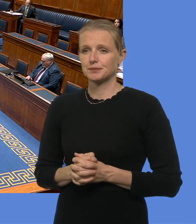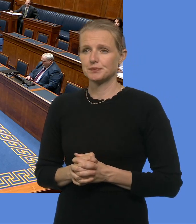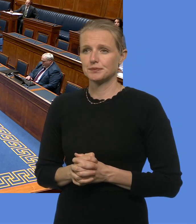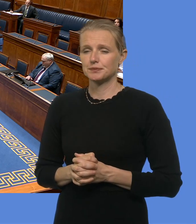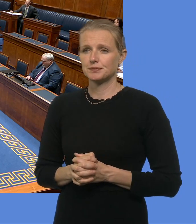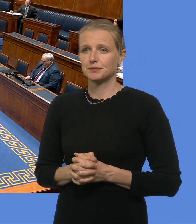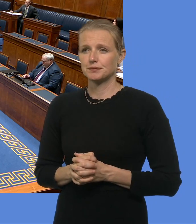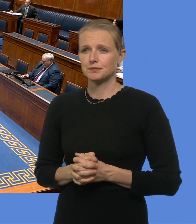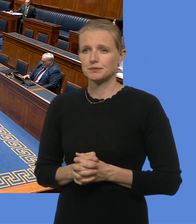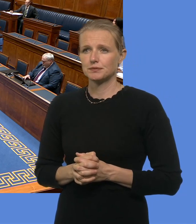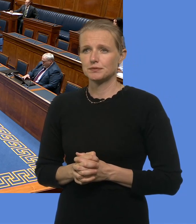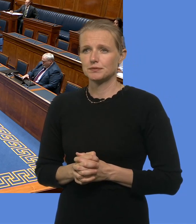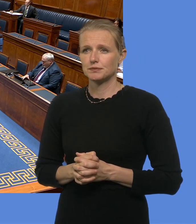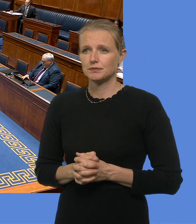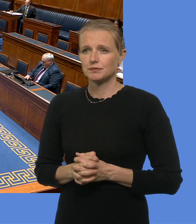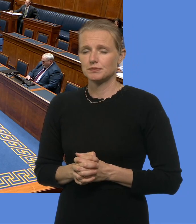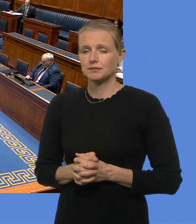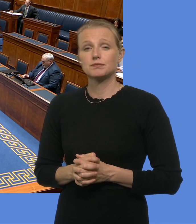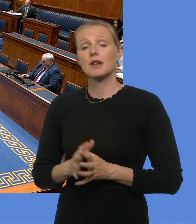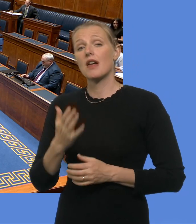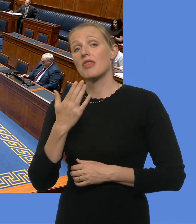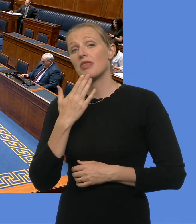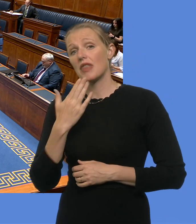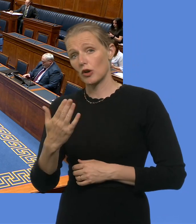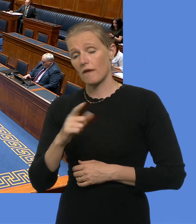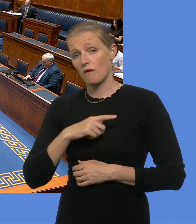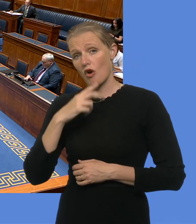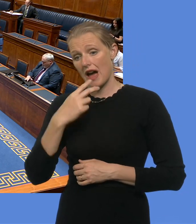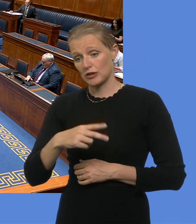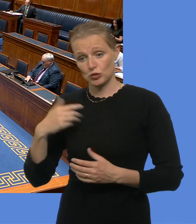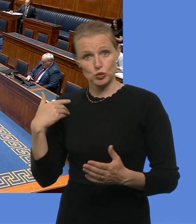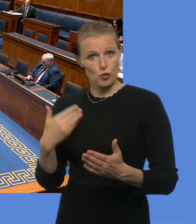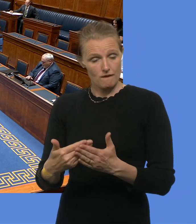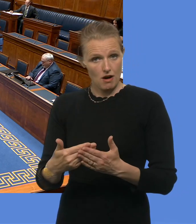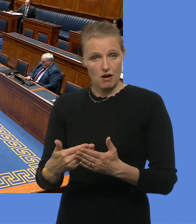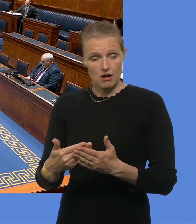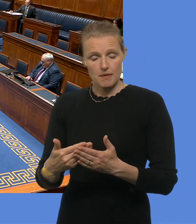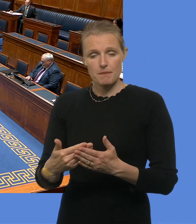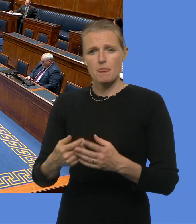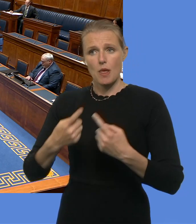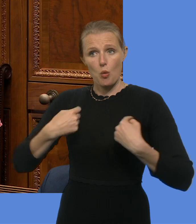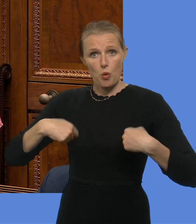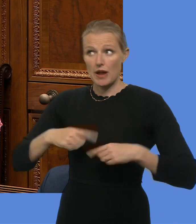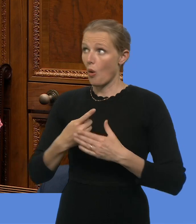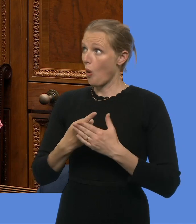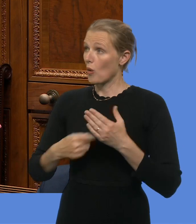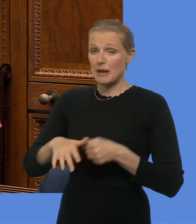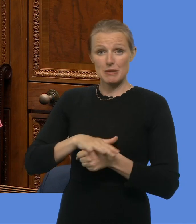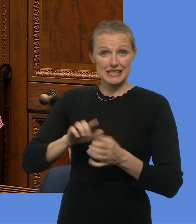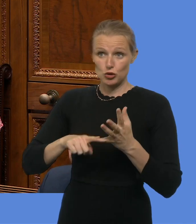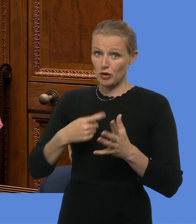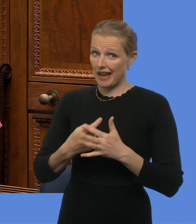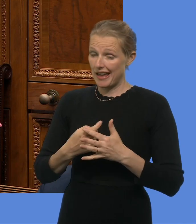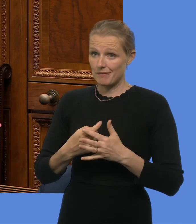Cara Hunt. Mr Speaker, I'd like to thank the Junior Minister for her answers so far. We are the only part of the UK where